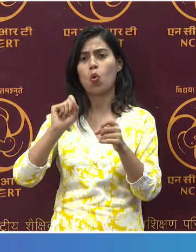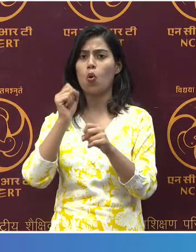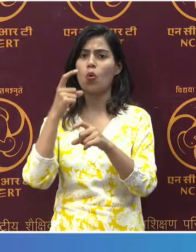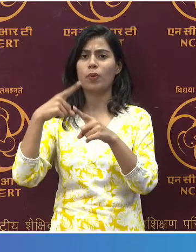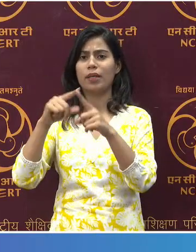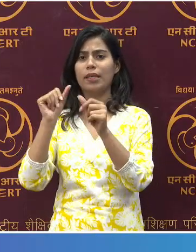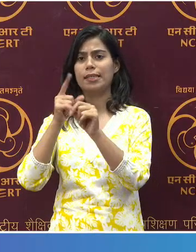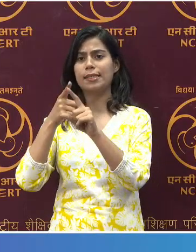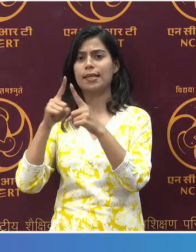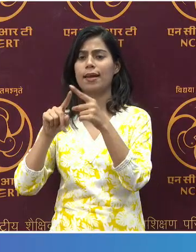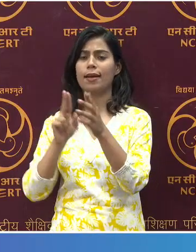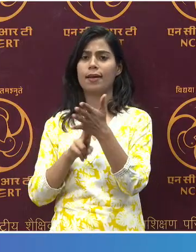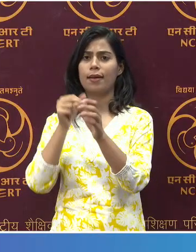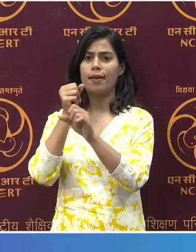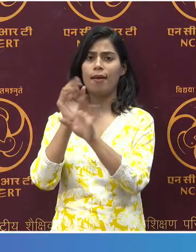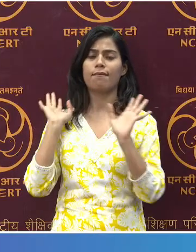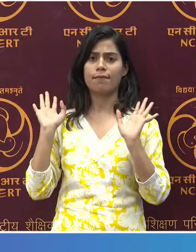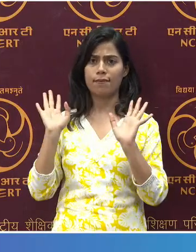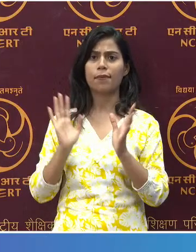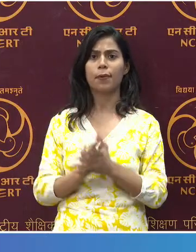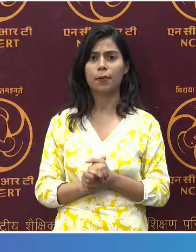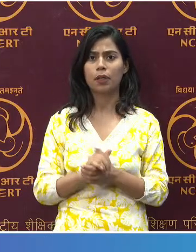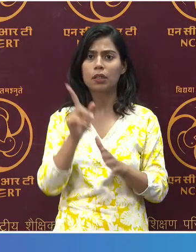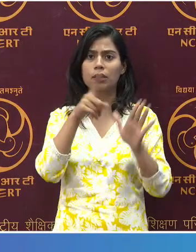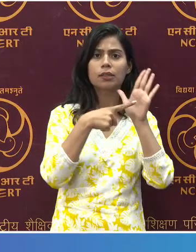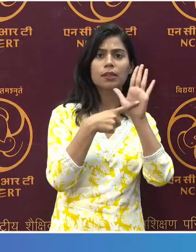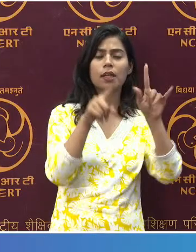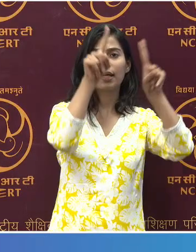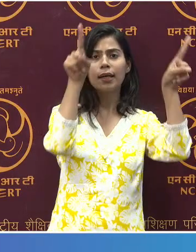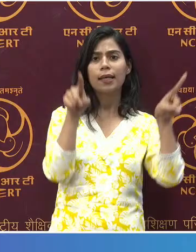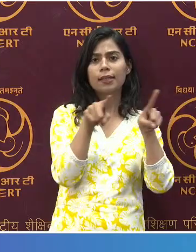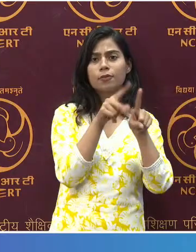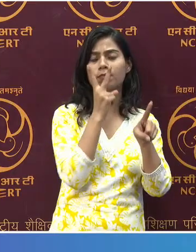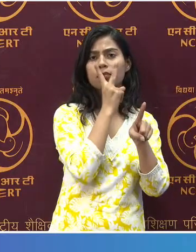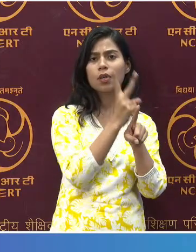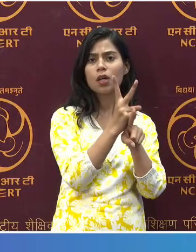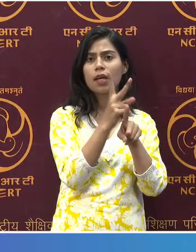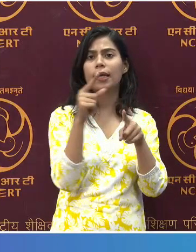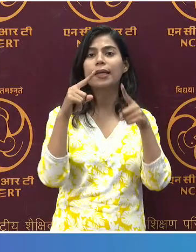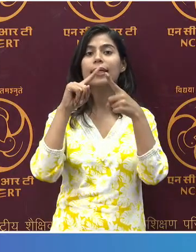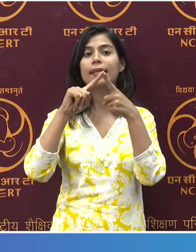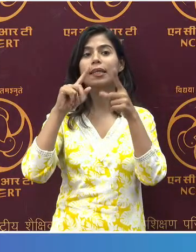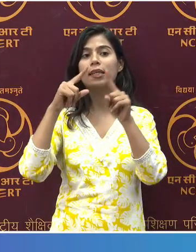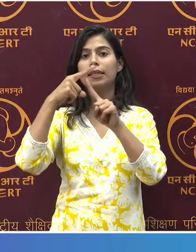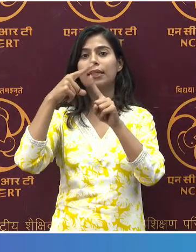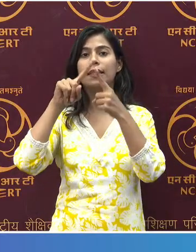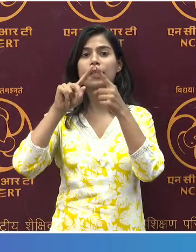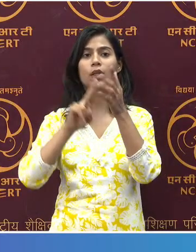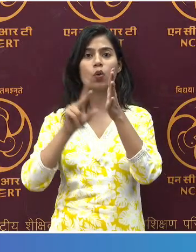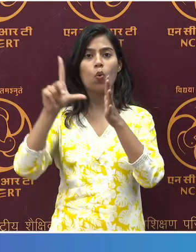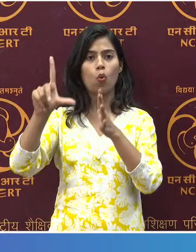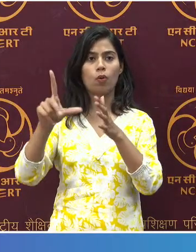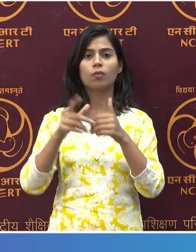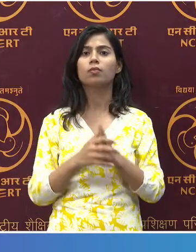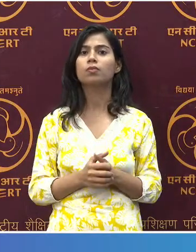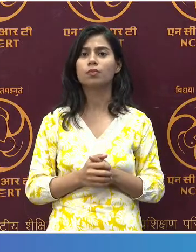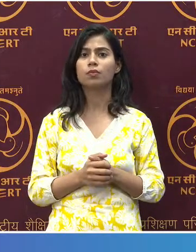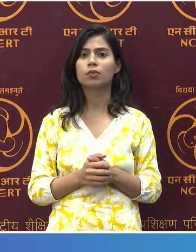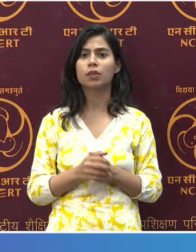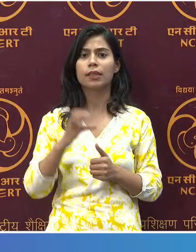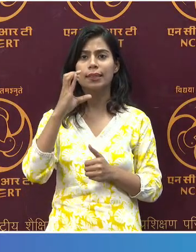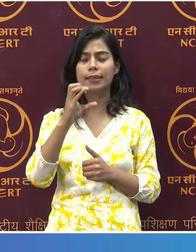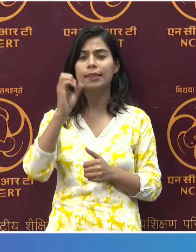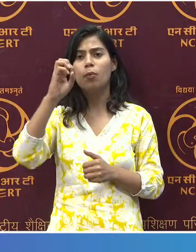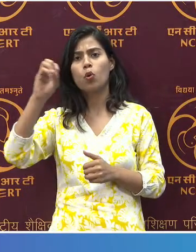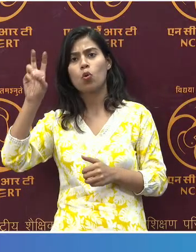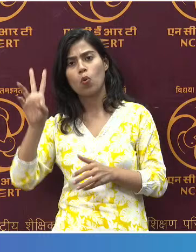agents. In this example, you are looking on the screen, that is ethanol is going to be oxidized, and we are getting CH3COOH, that is